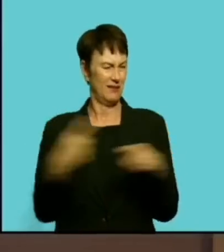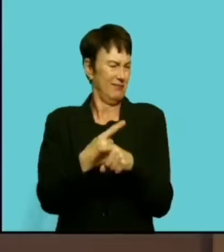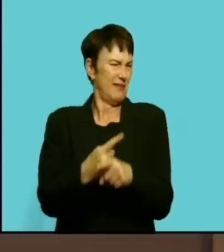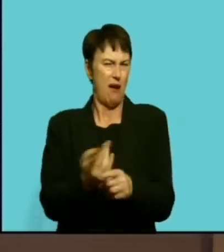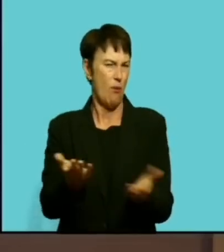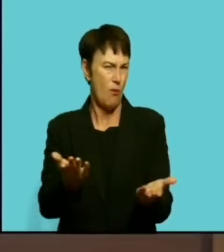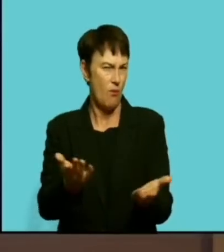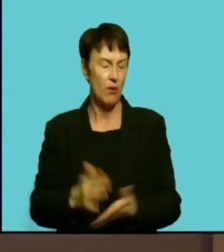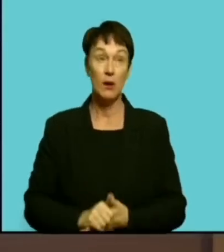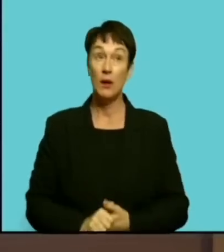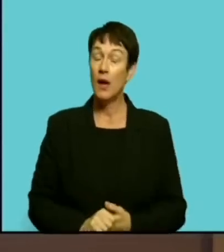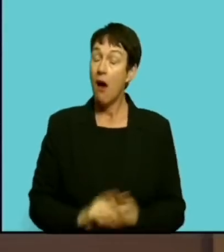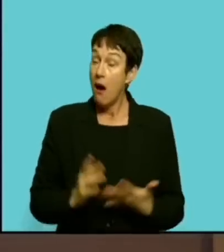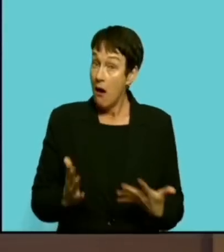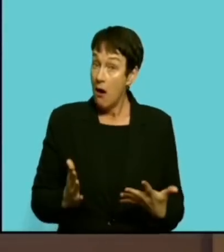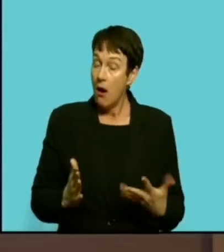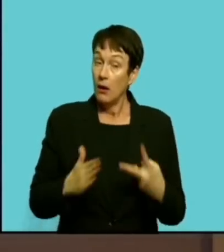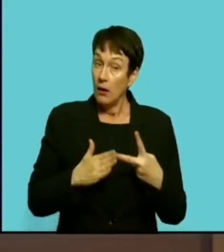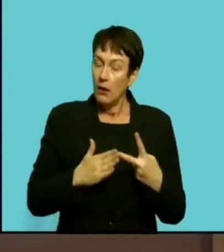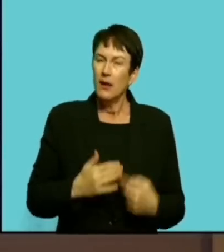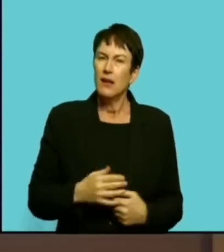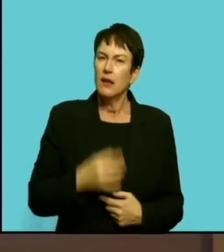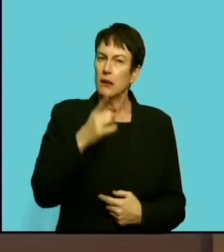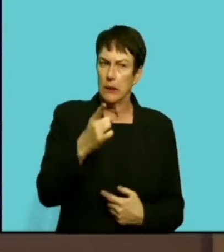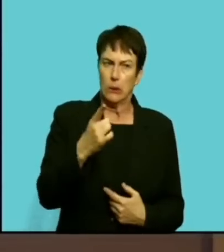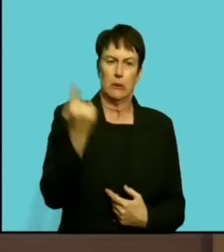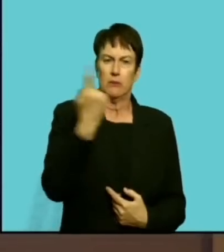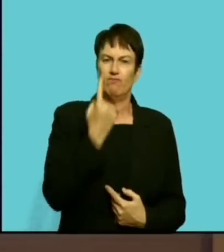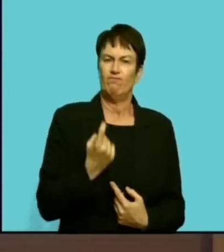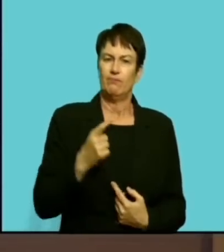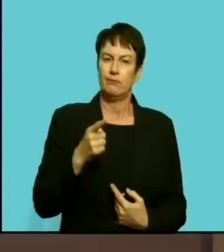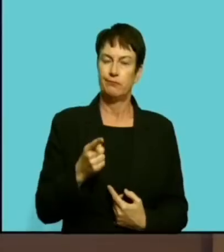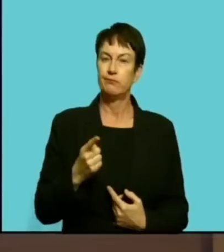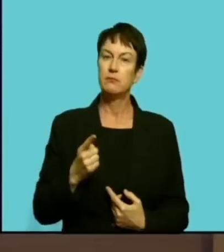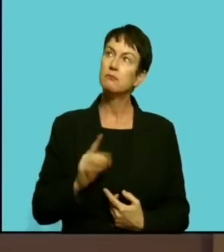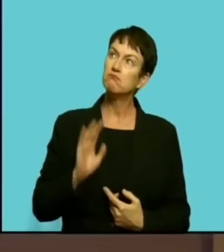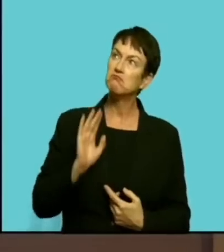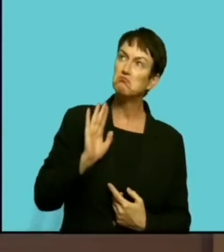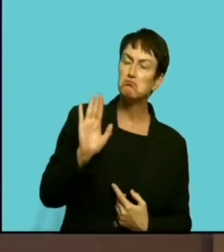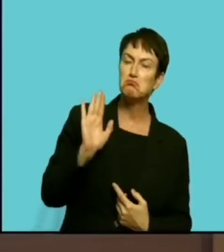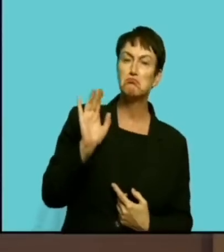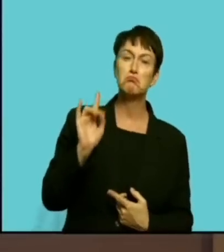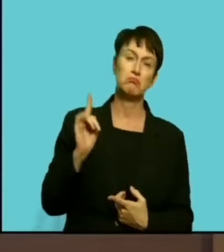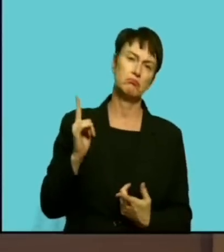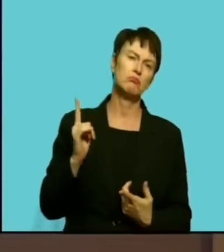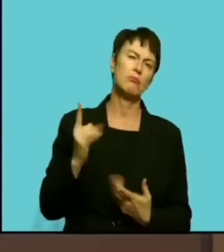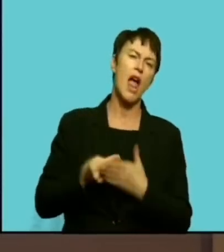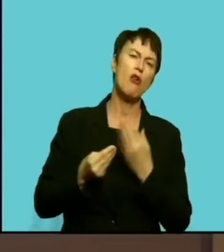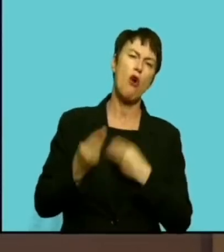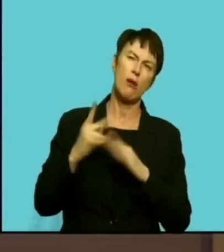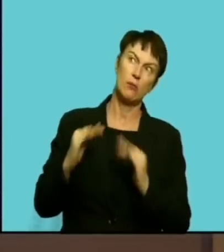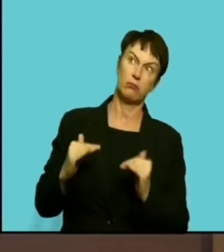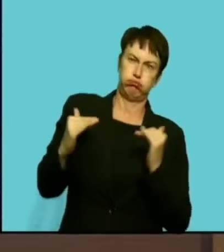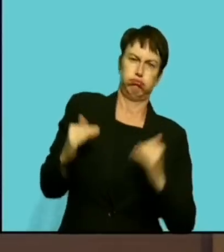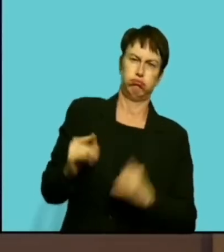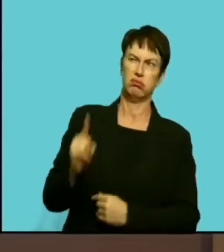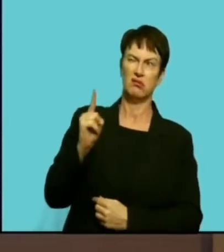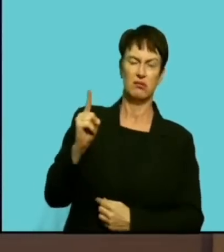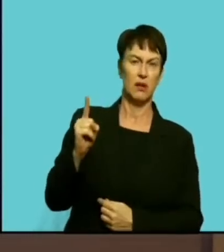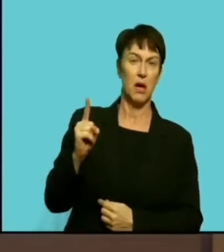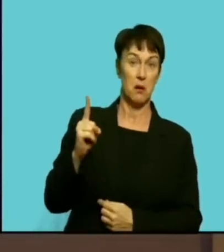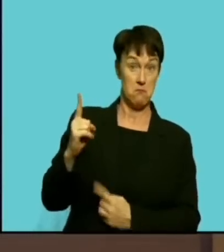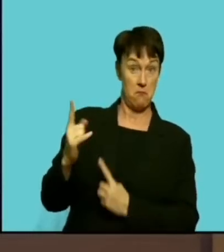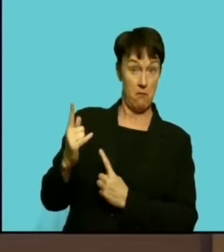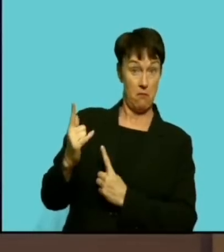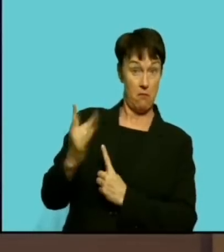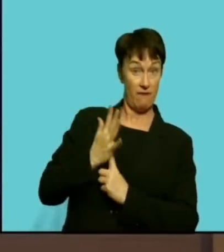the movement in the advanced economies affect us? Well, we have already seen it. We have seen that global